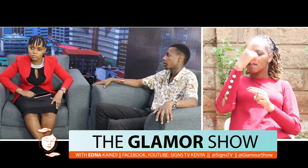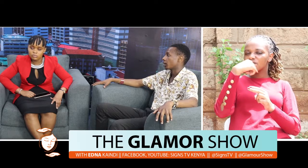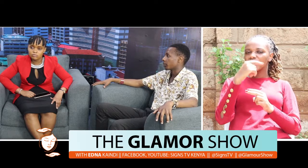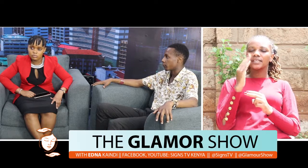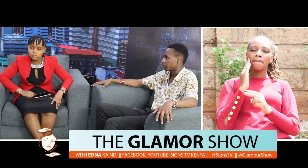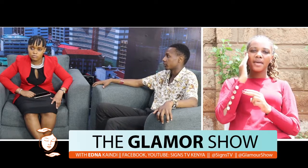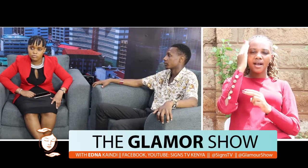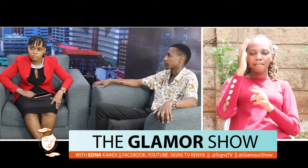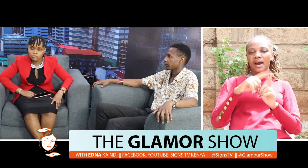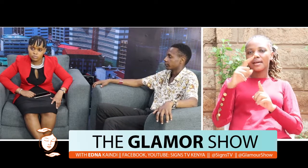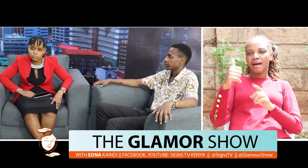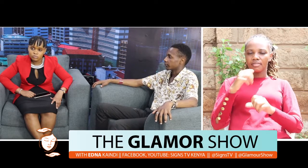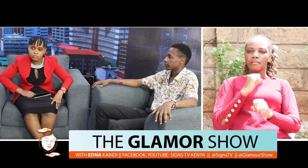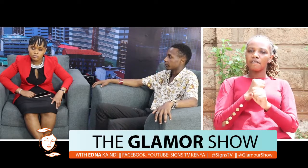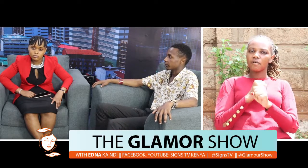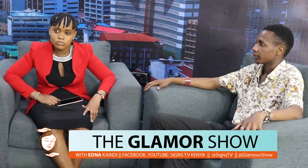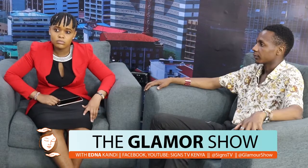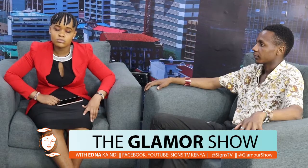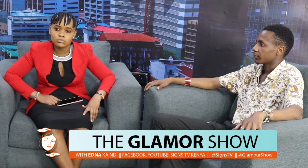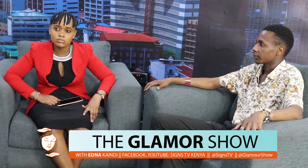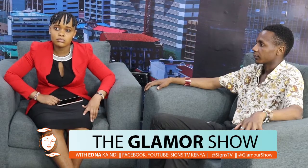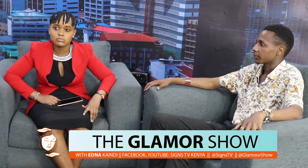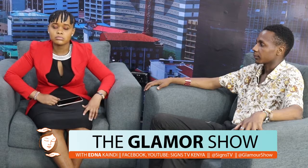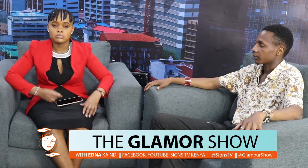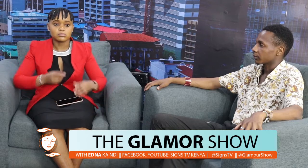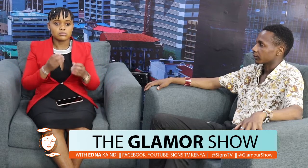theatre performances.